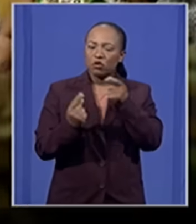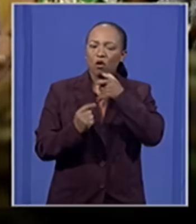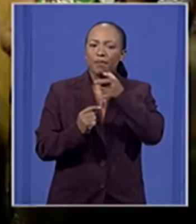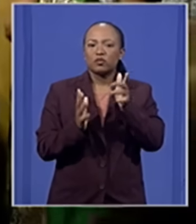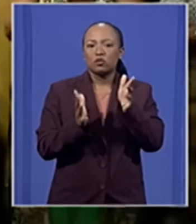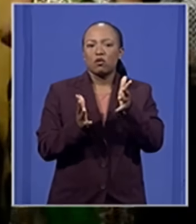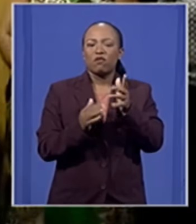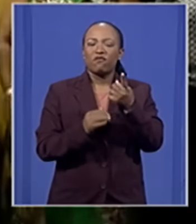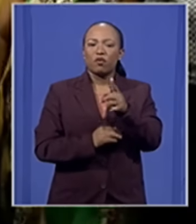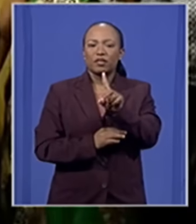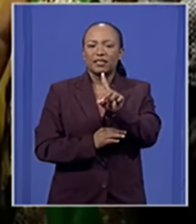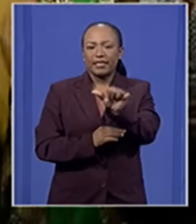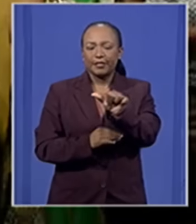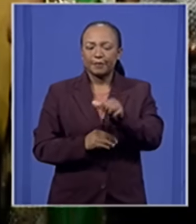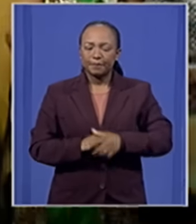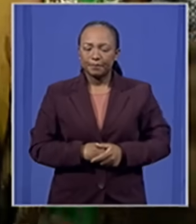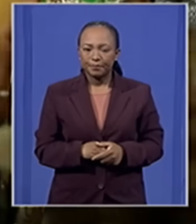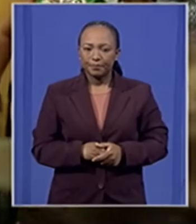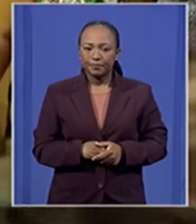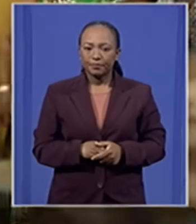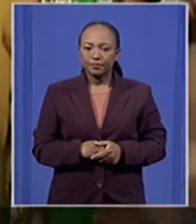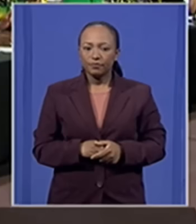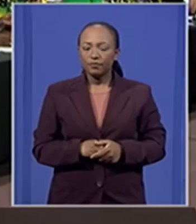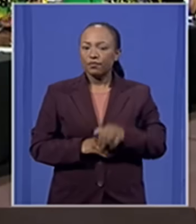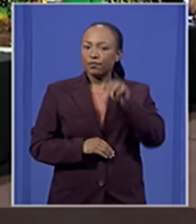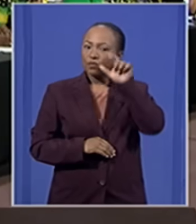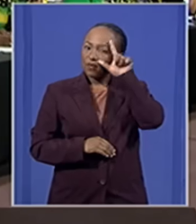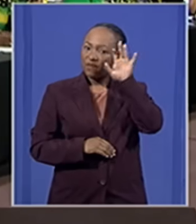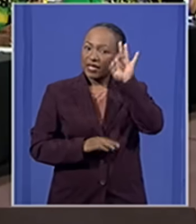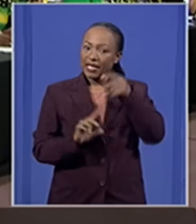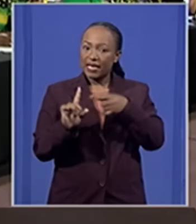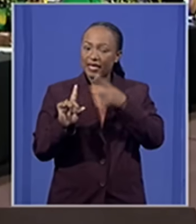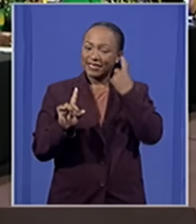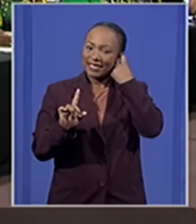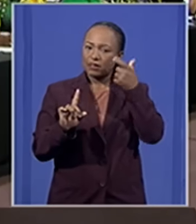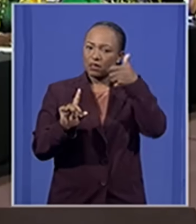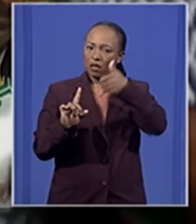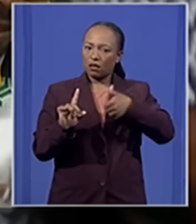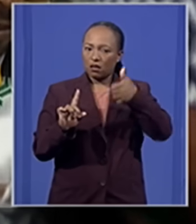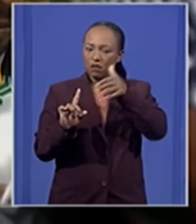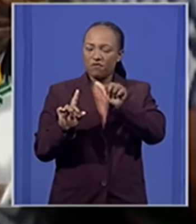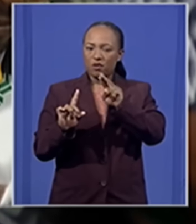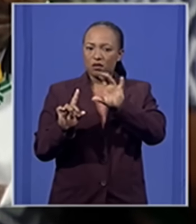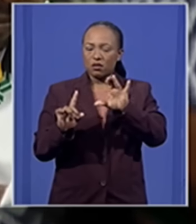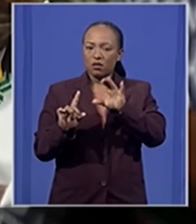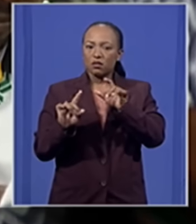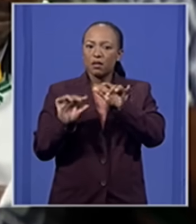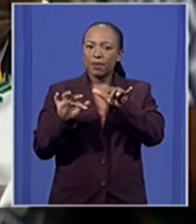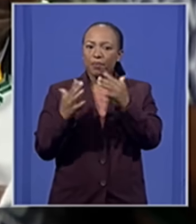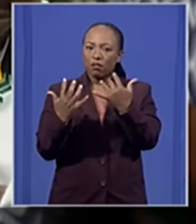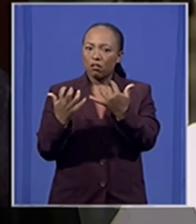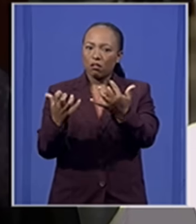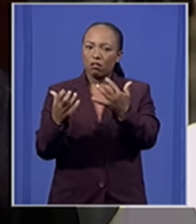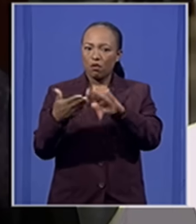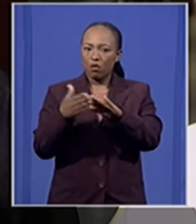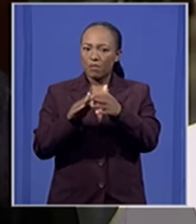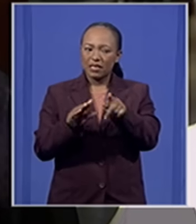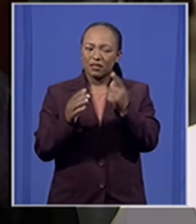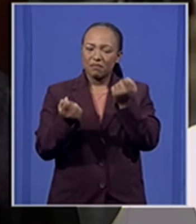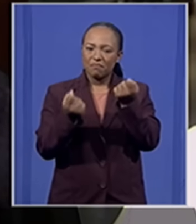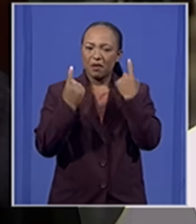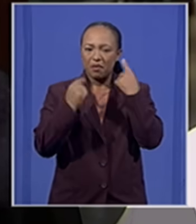Mongodi e moholo wa ANC Fikile Mbalula o re ditho tsa ANC le baai ha ba utlwisisa molaetsa wa mo presidente wa mo hantle. Clean